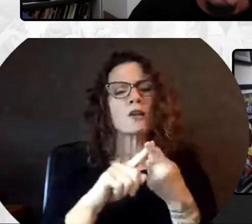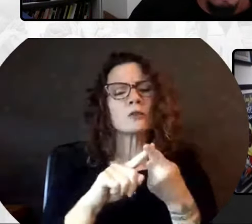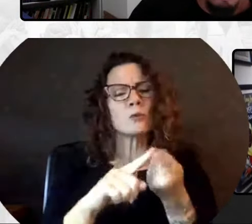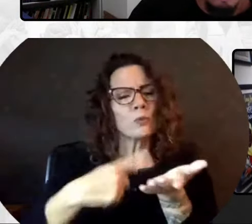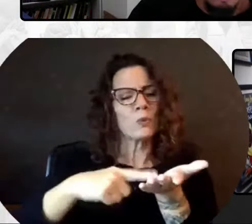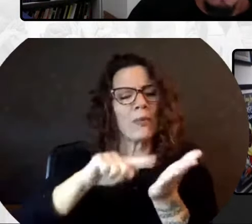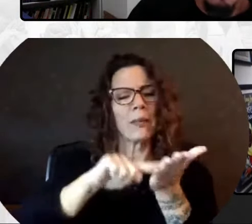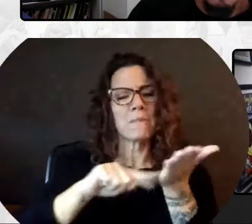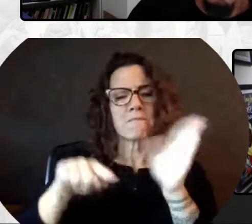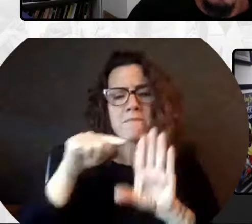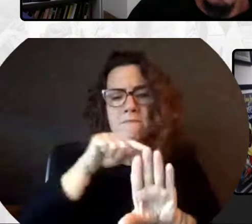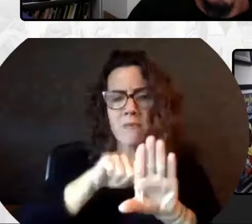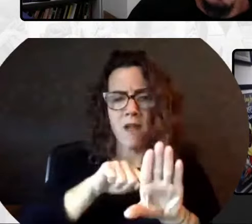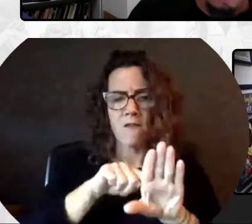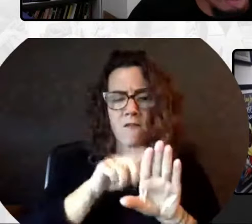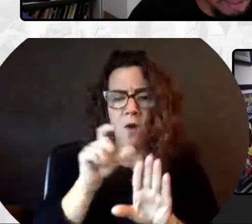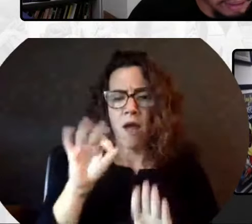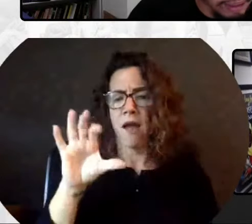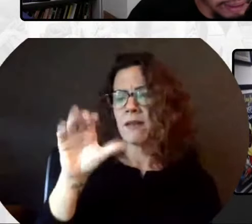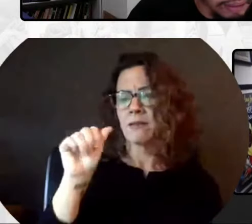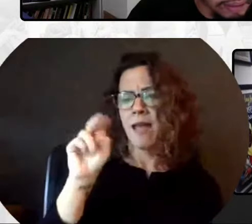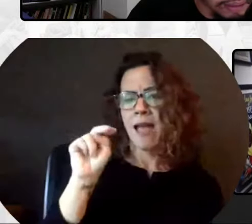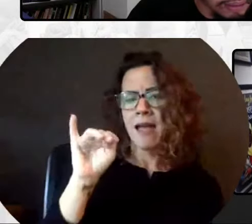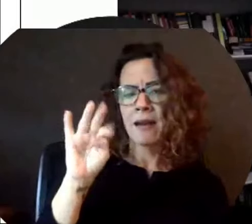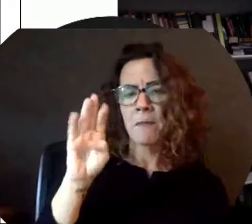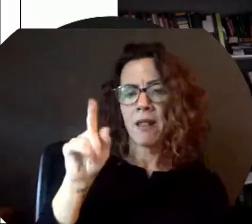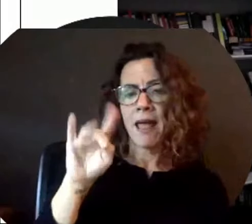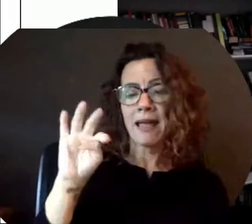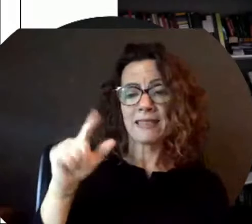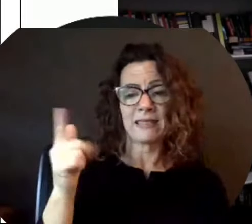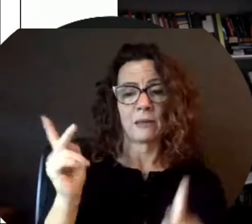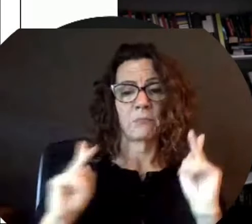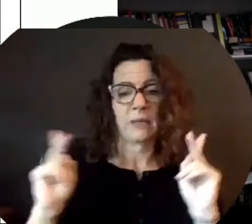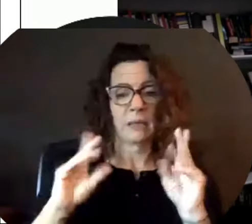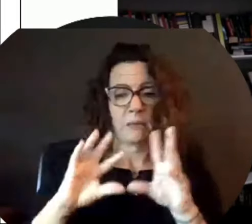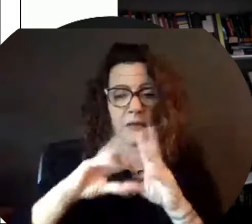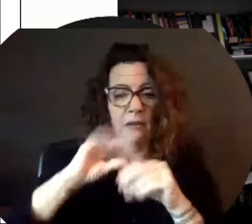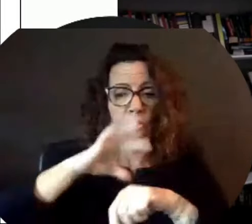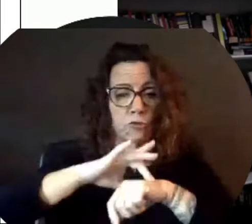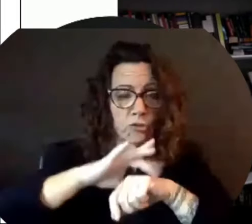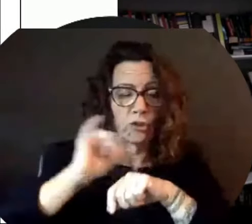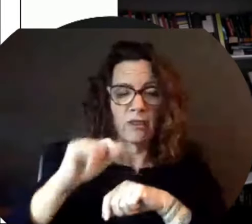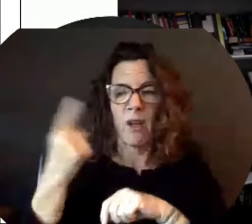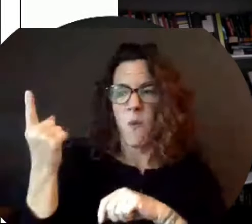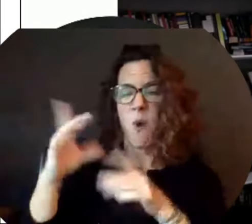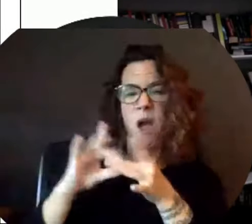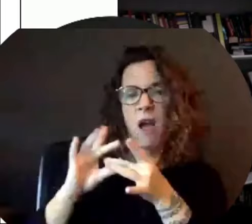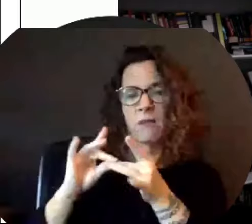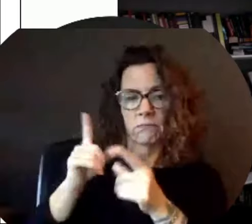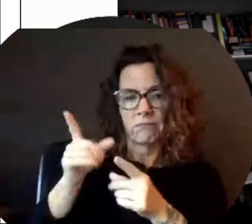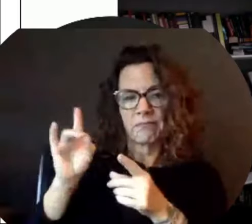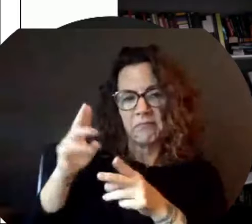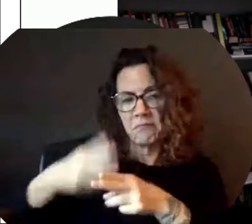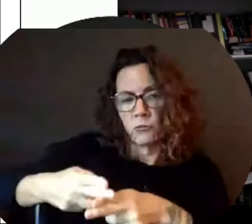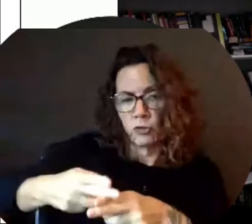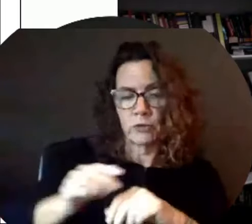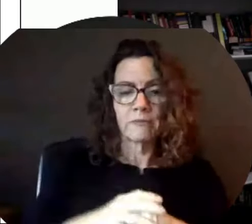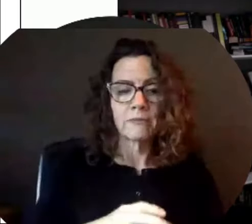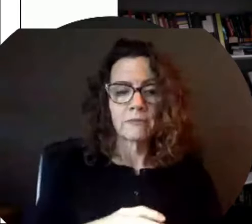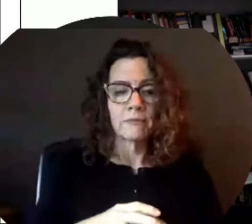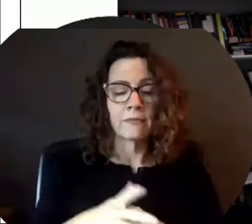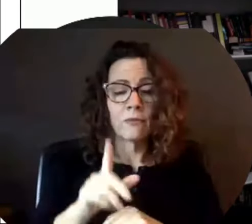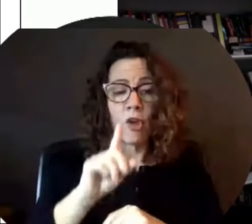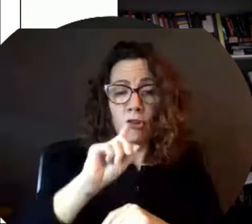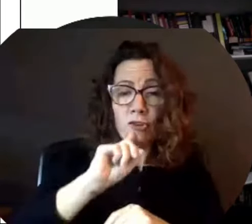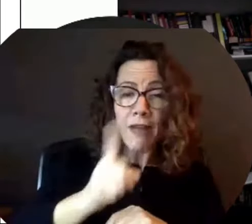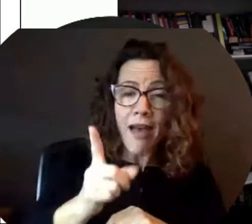in the earth that one of the speakers mentioned, and also the reality and possibilities of shared